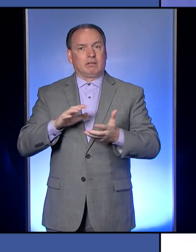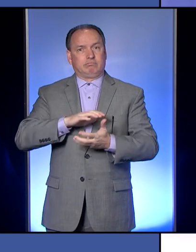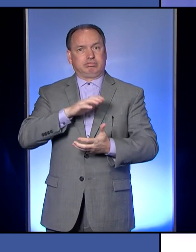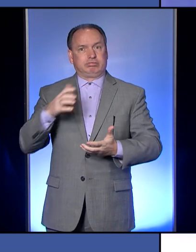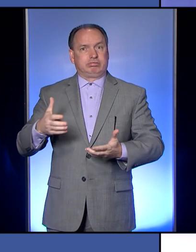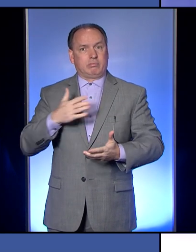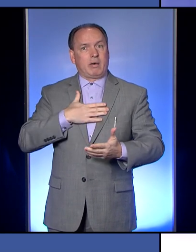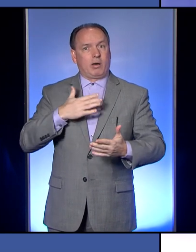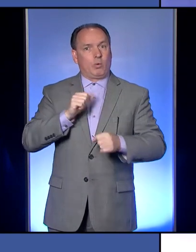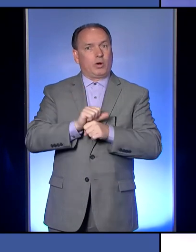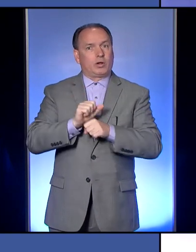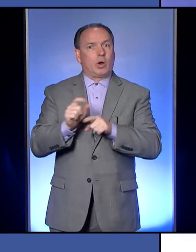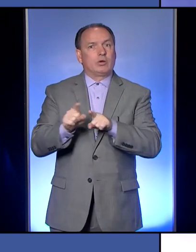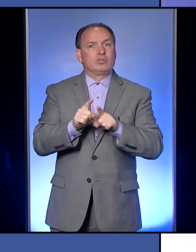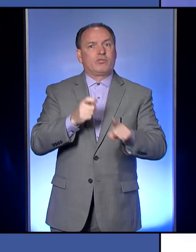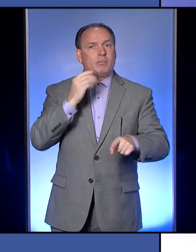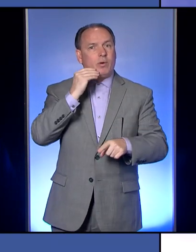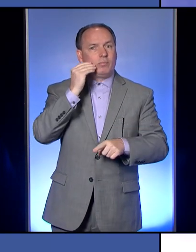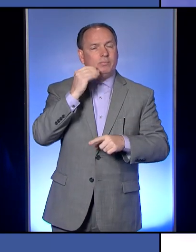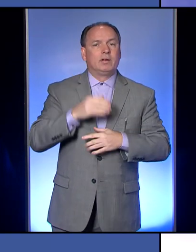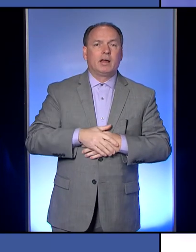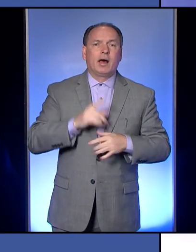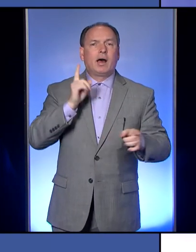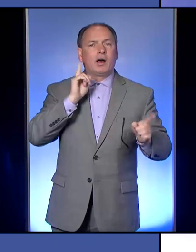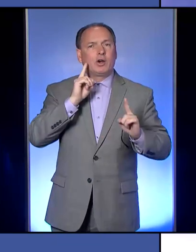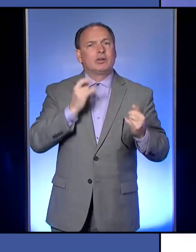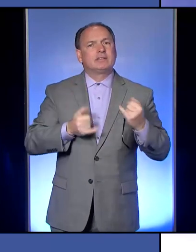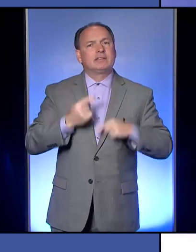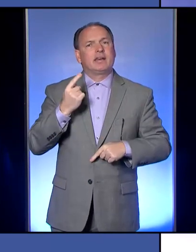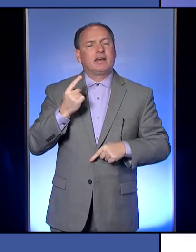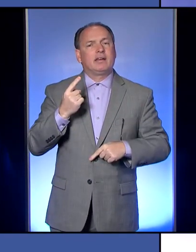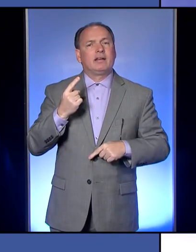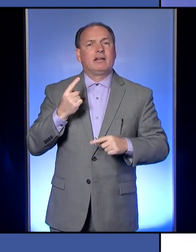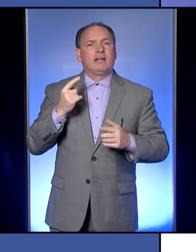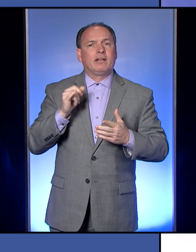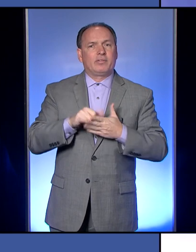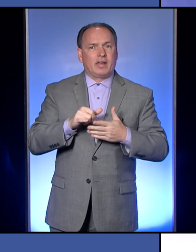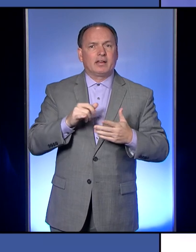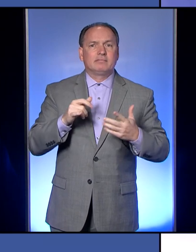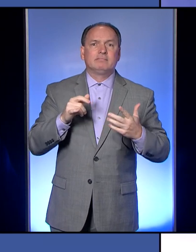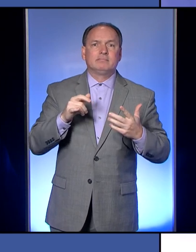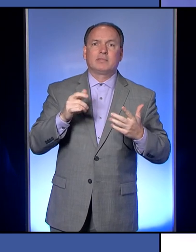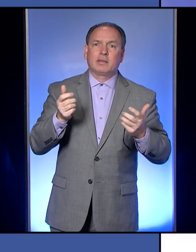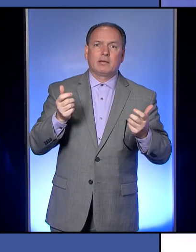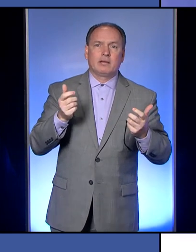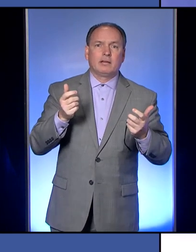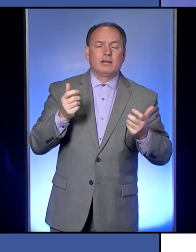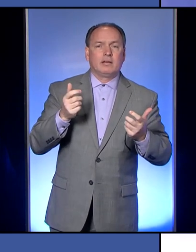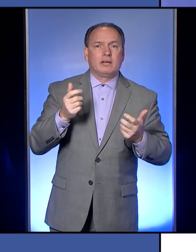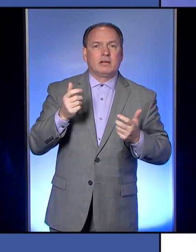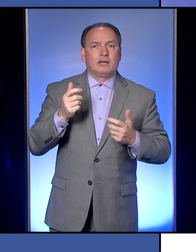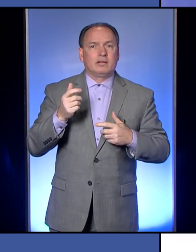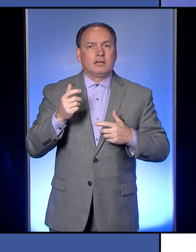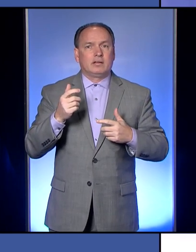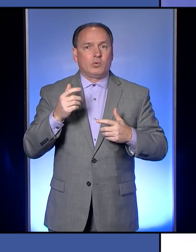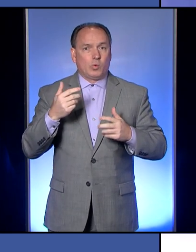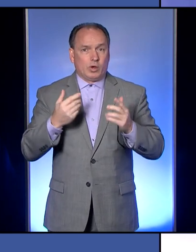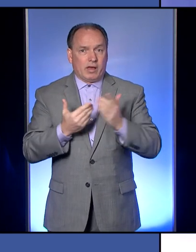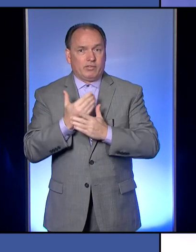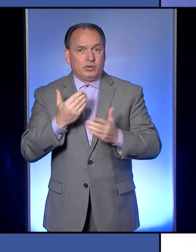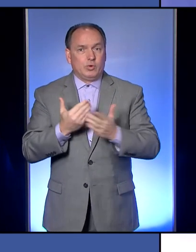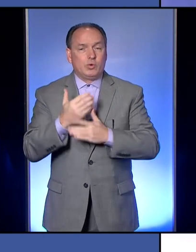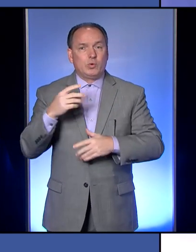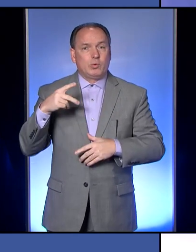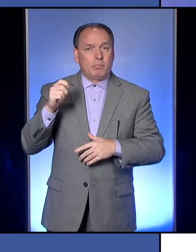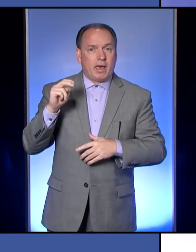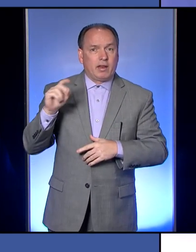can too. And I heard today that Radius Cowork is offering a virtual panel at 4 o'clock, so in less than an